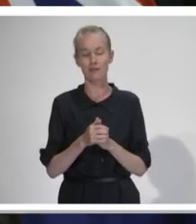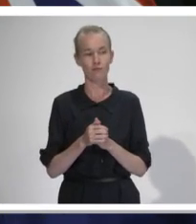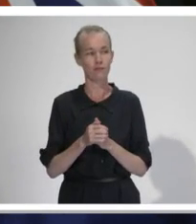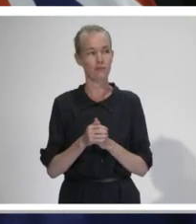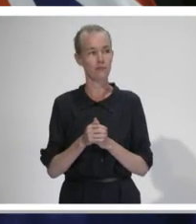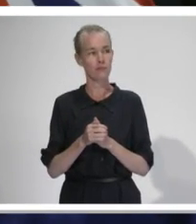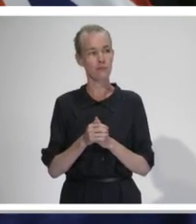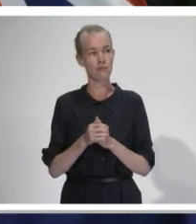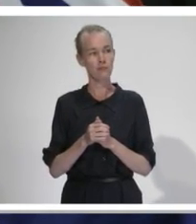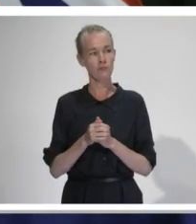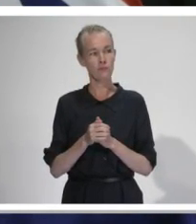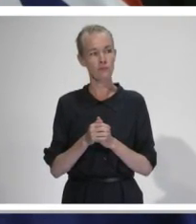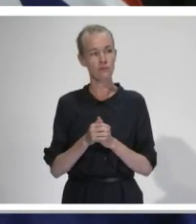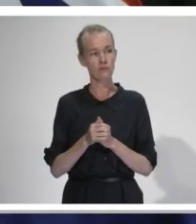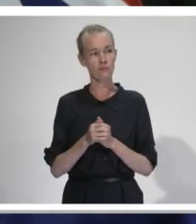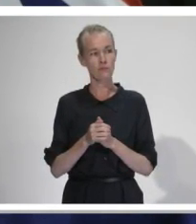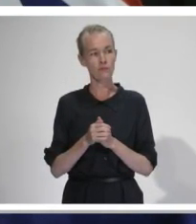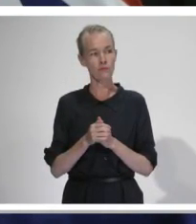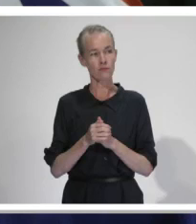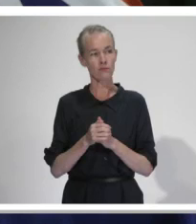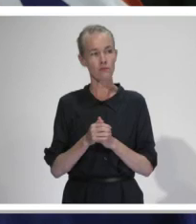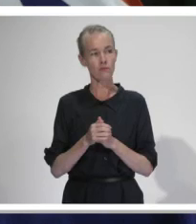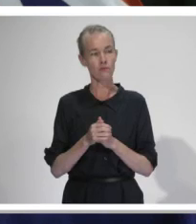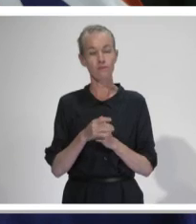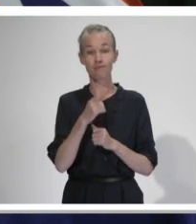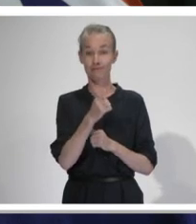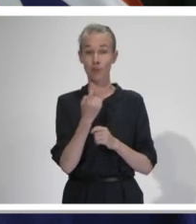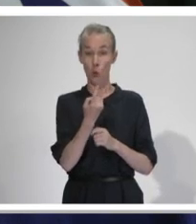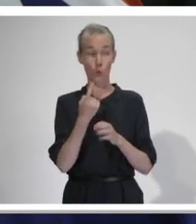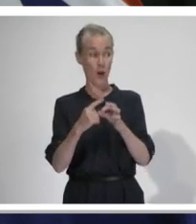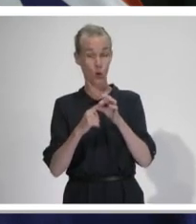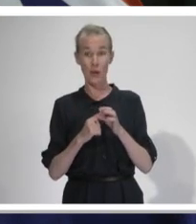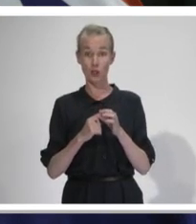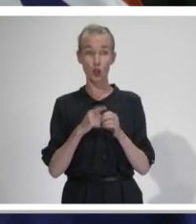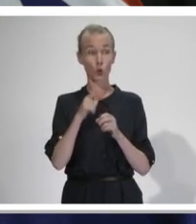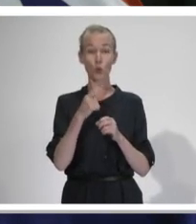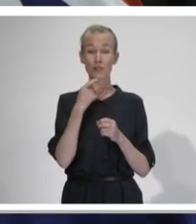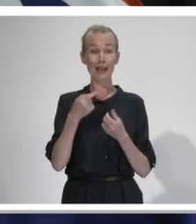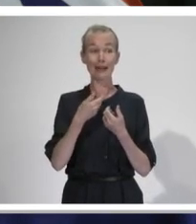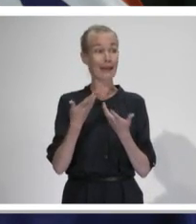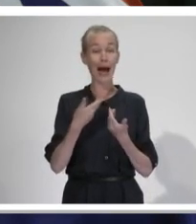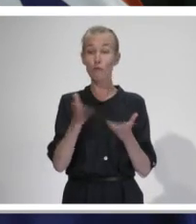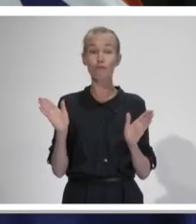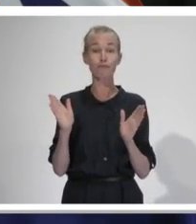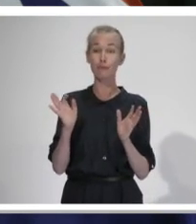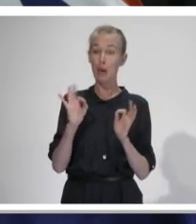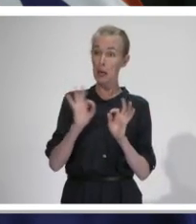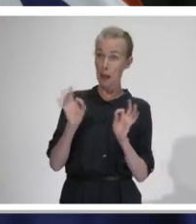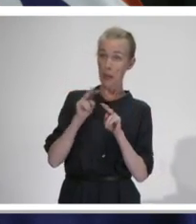testing. Why did you choose those locations, and how much of a role will those results play in the decision making on